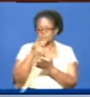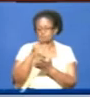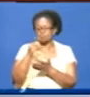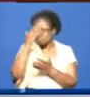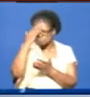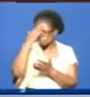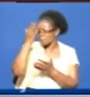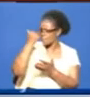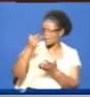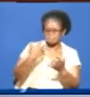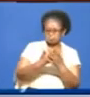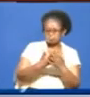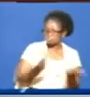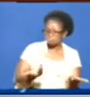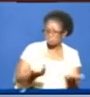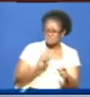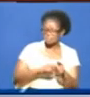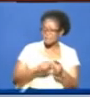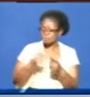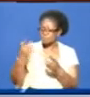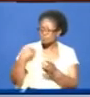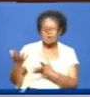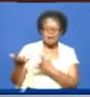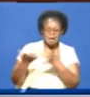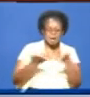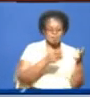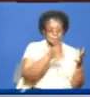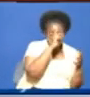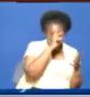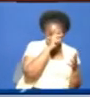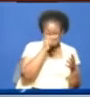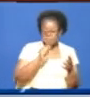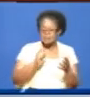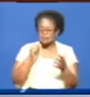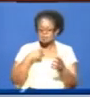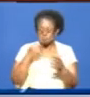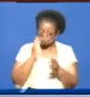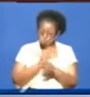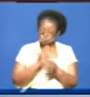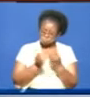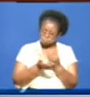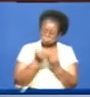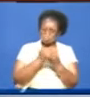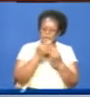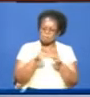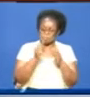way, not those old tactics that we used to read about of people being bundled in to